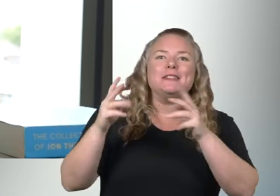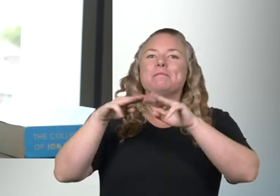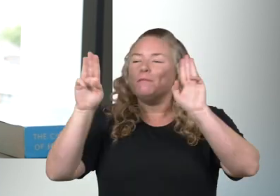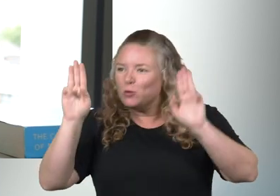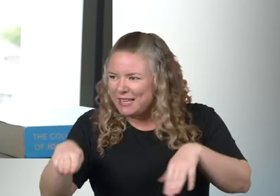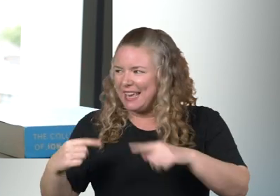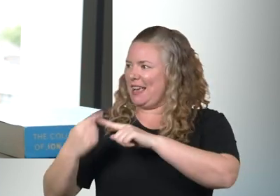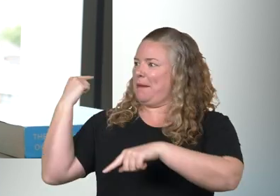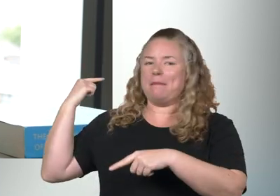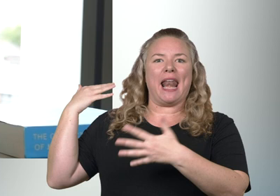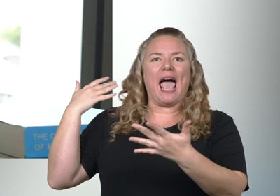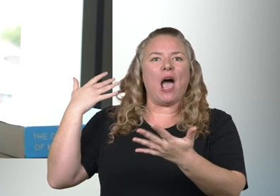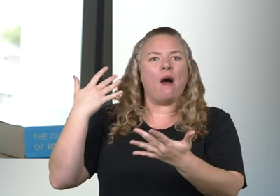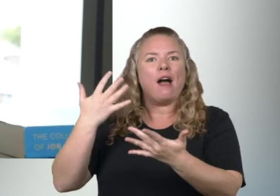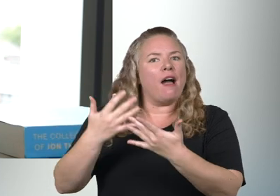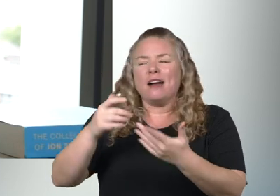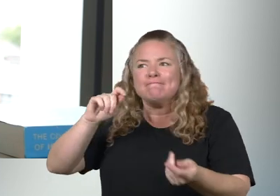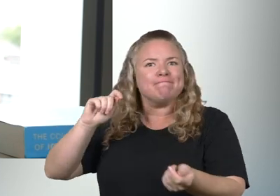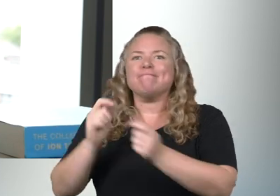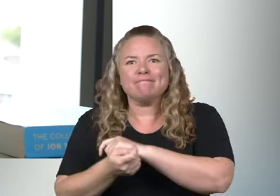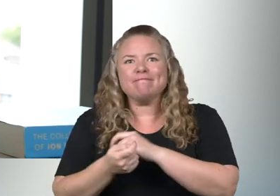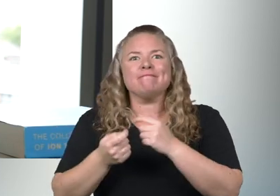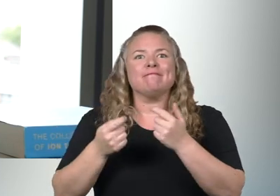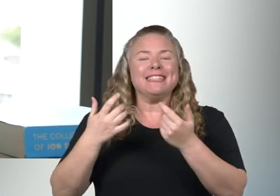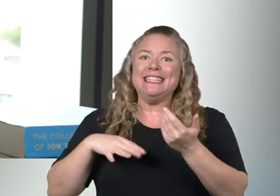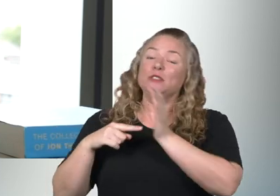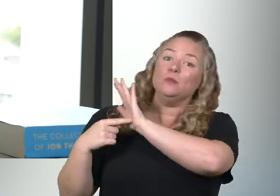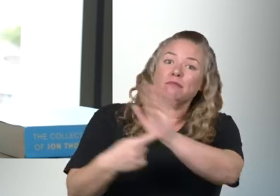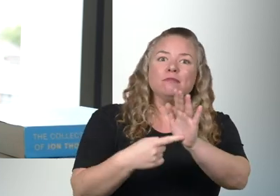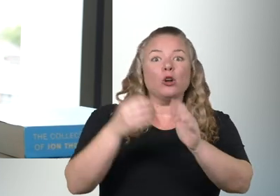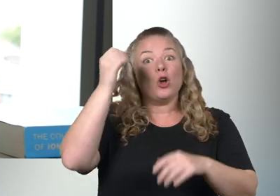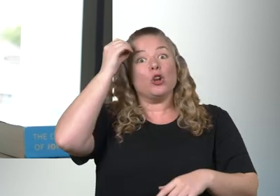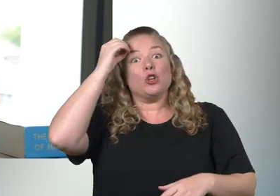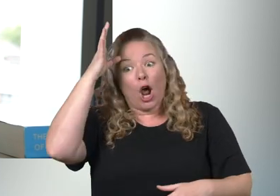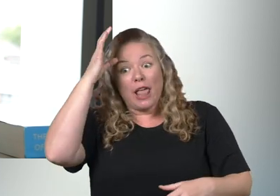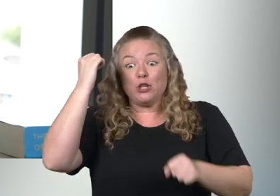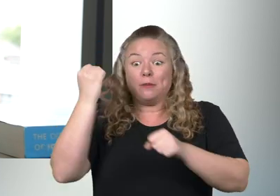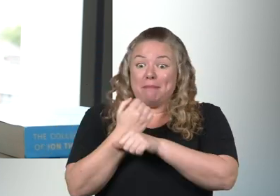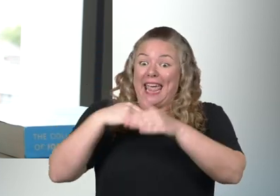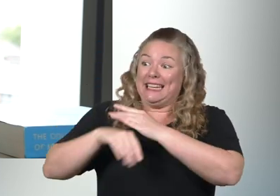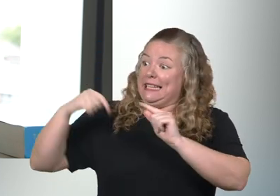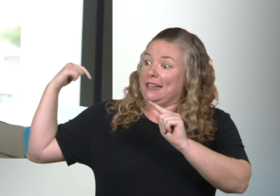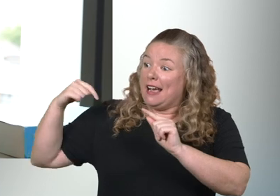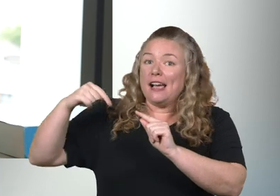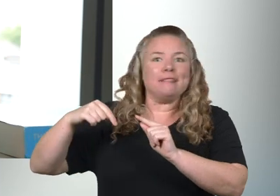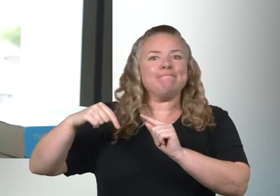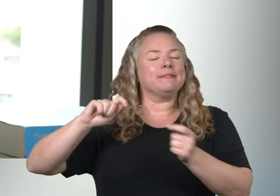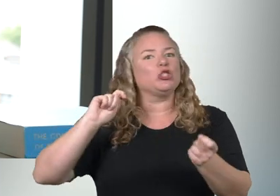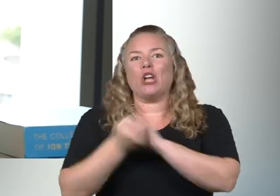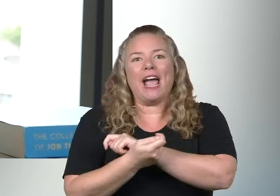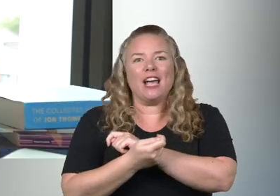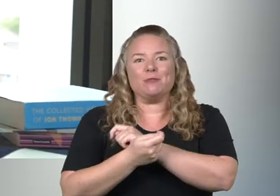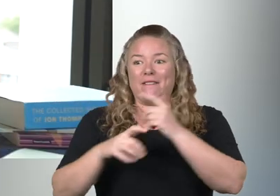system, and the museum are not reflecting how knowledge is being made outside of them. It's